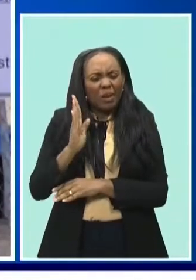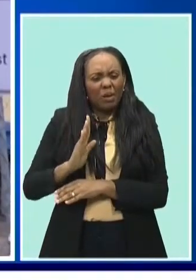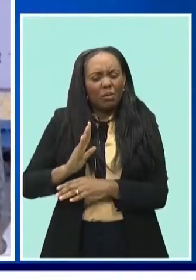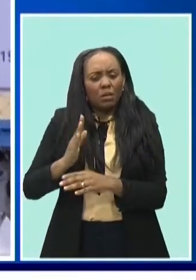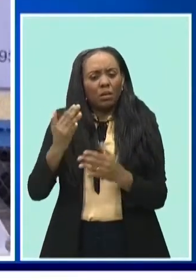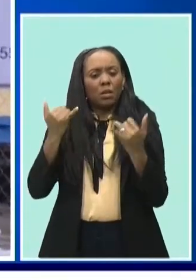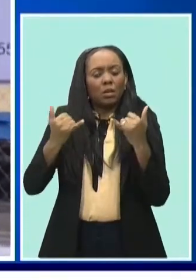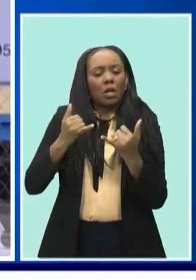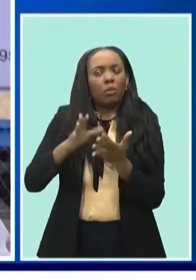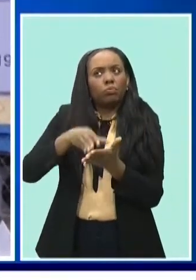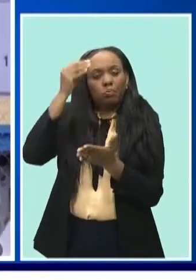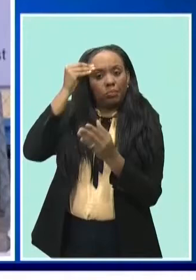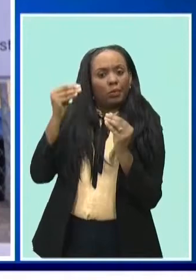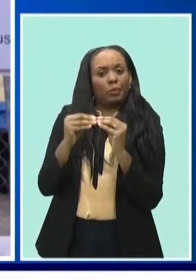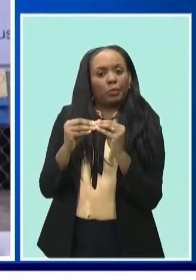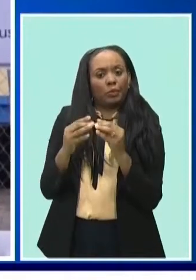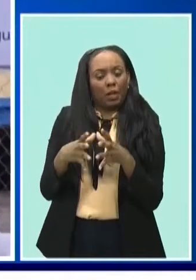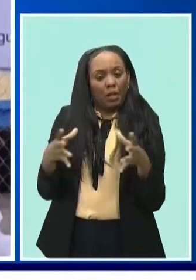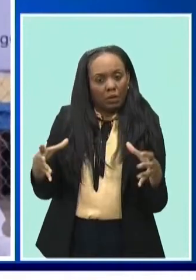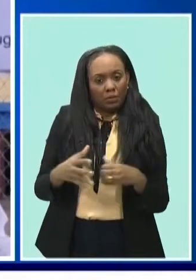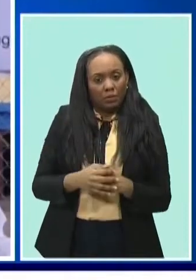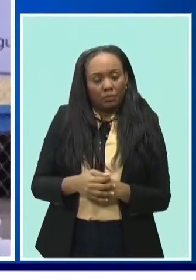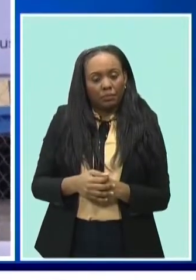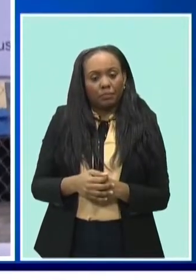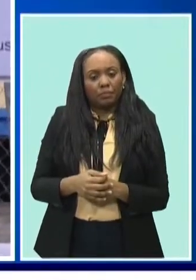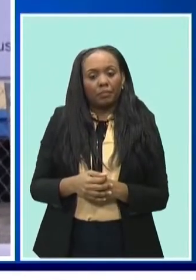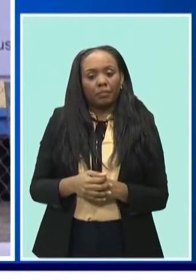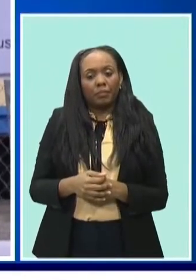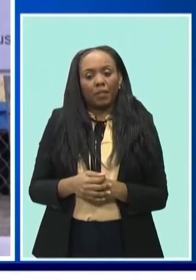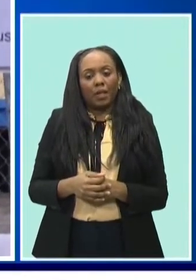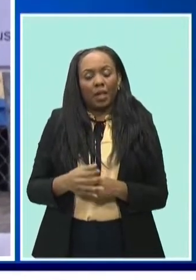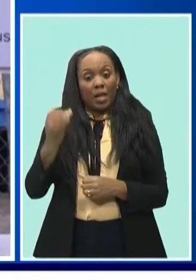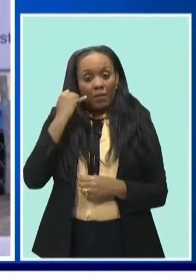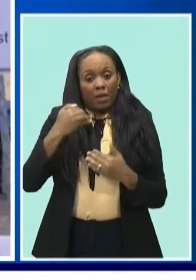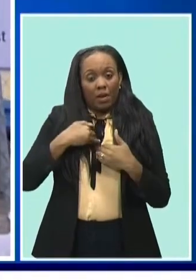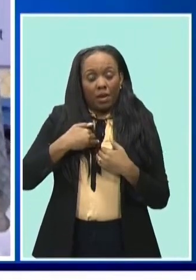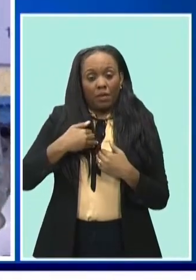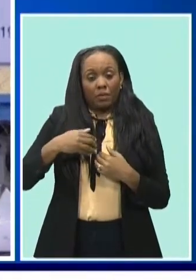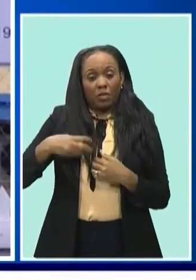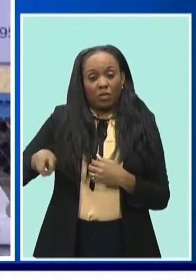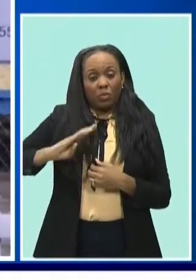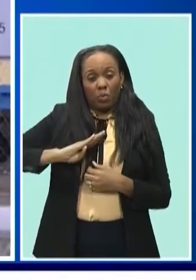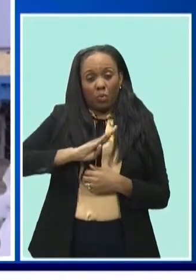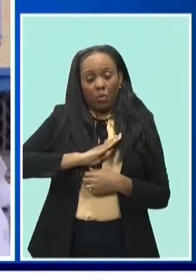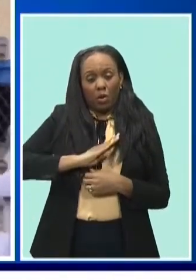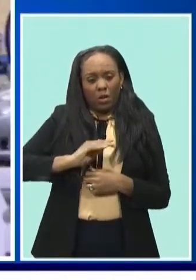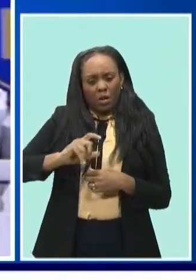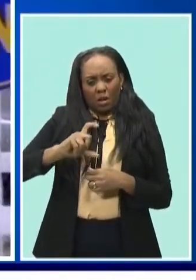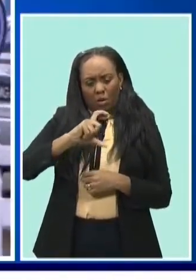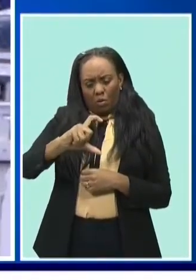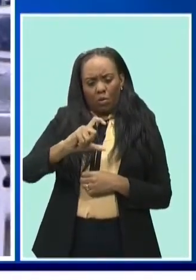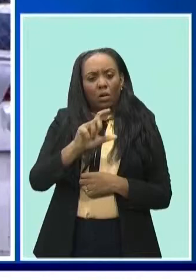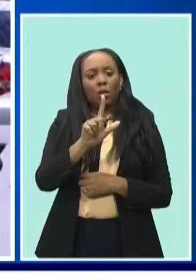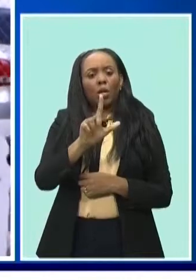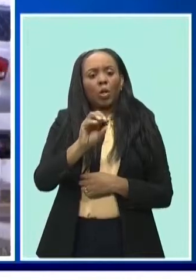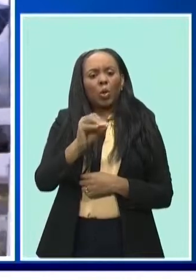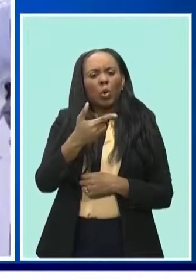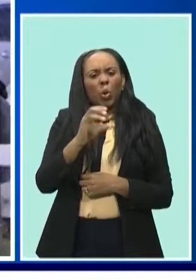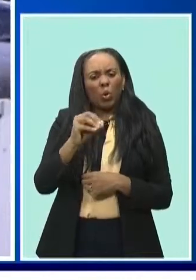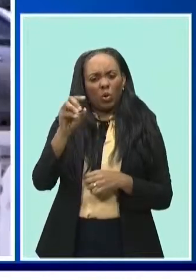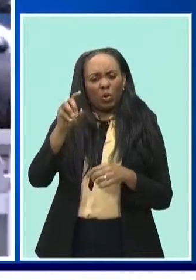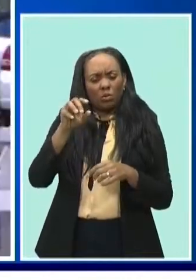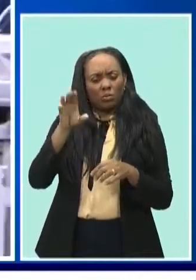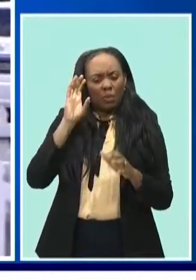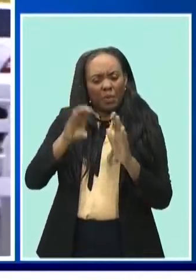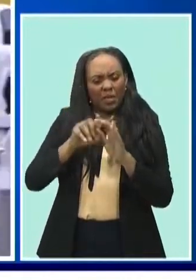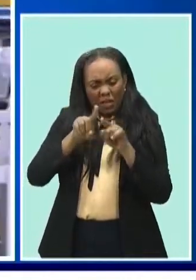Board logo and will also be free to school children and pensioners. Dr. Duguid says people getting involved in the program will be